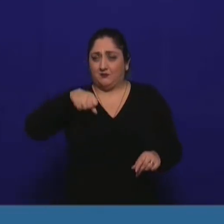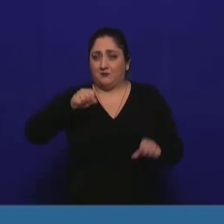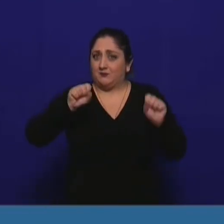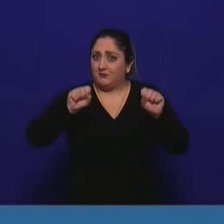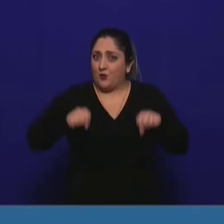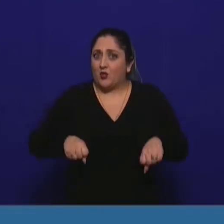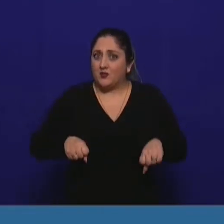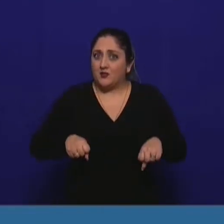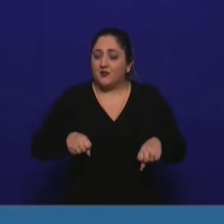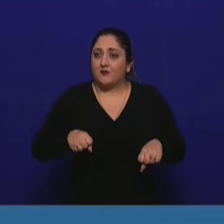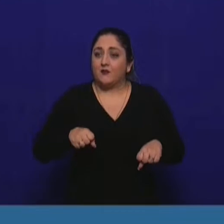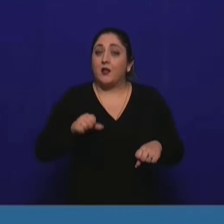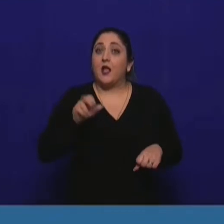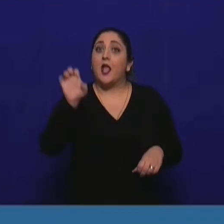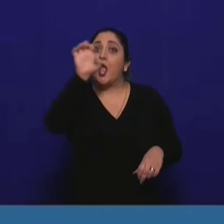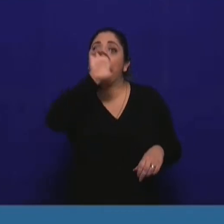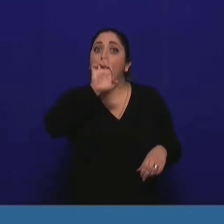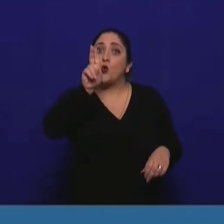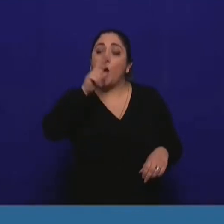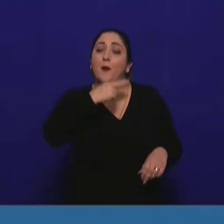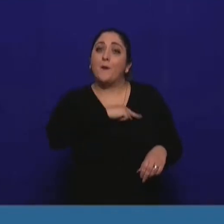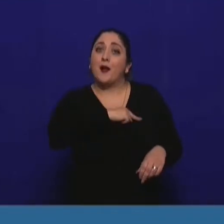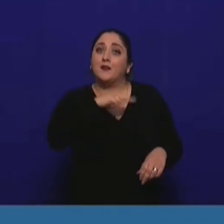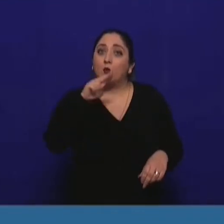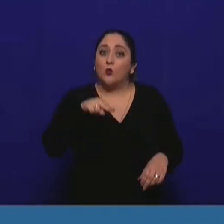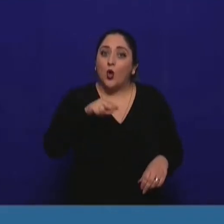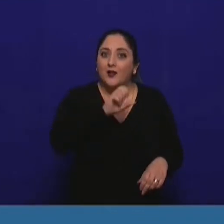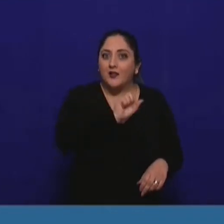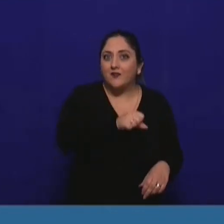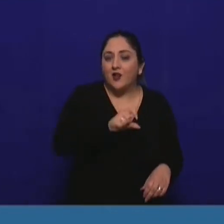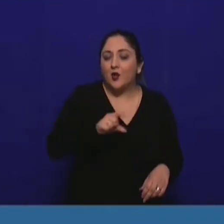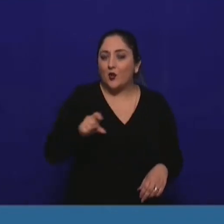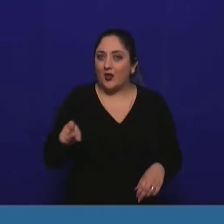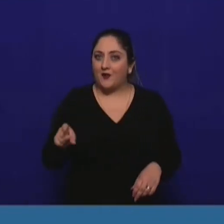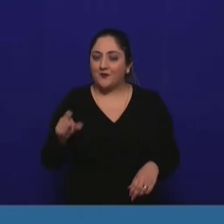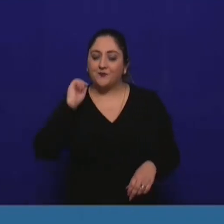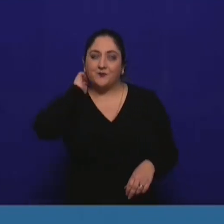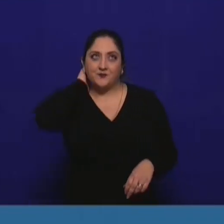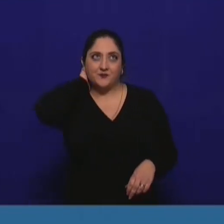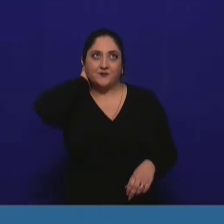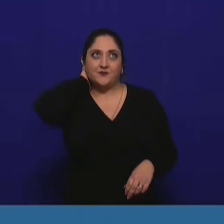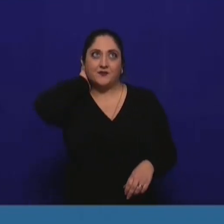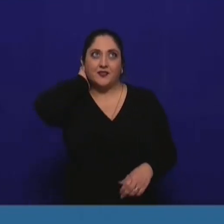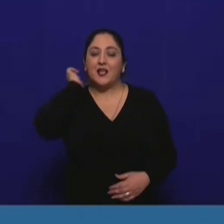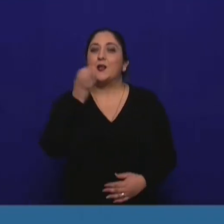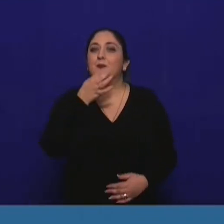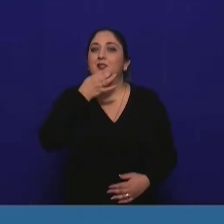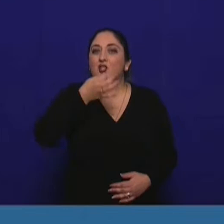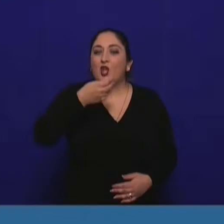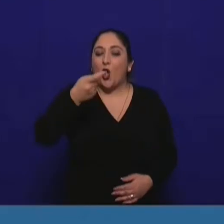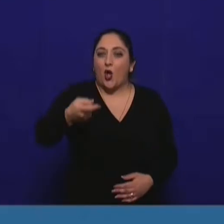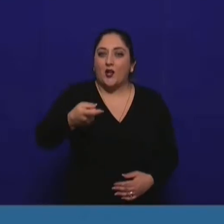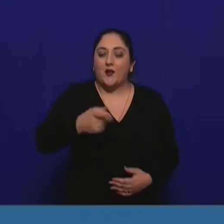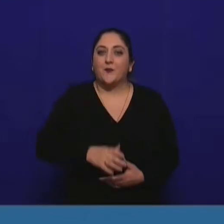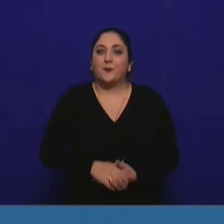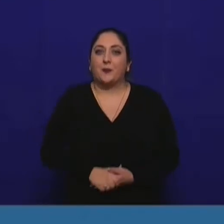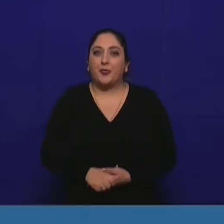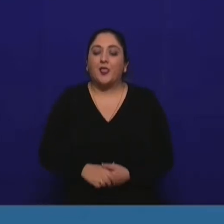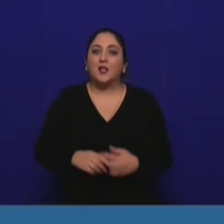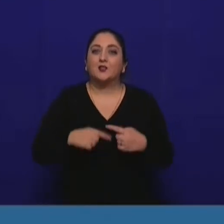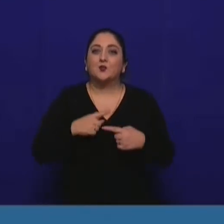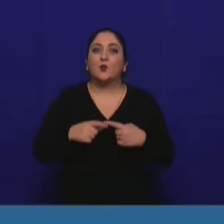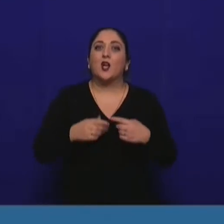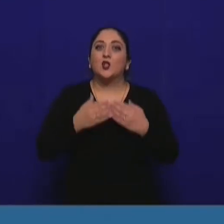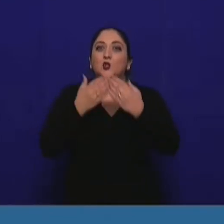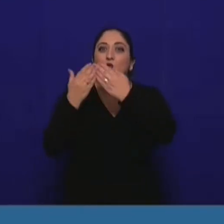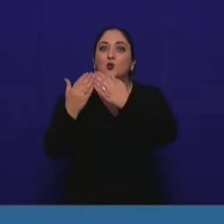livell Ewropew biex eventwalment ukoll tiġi implementata f'Malta. Tieni mistoqsija rigward dak l-istudju